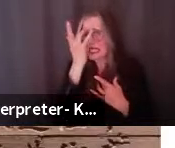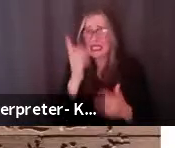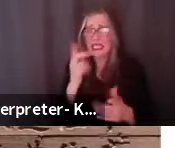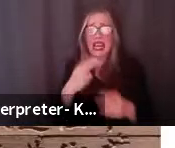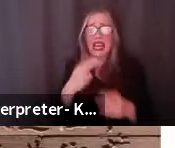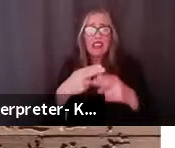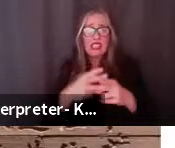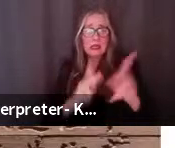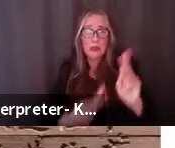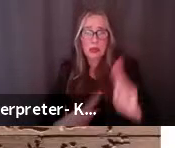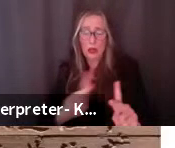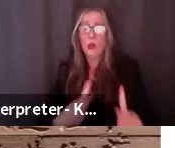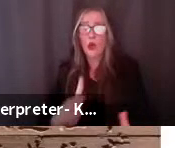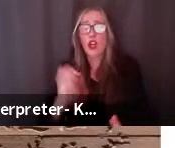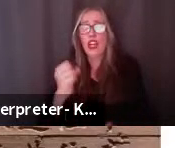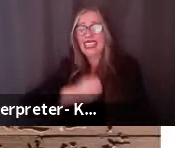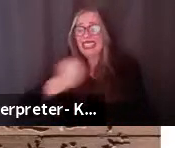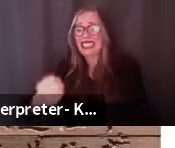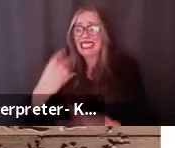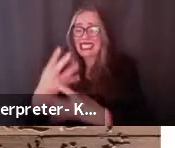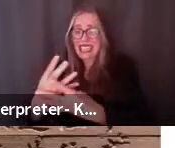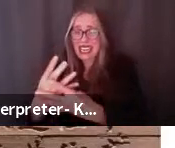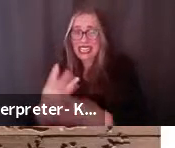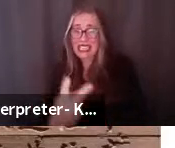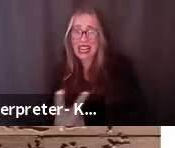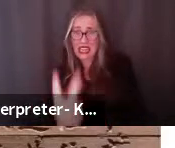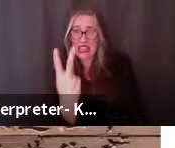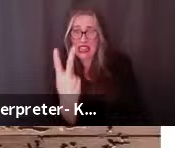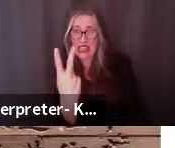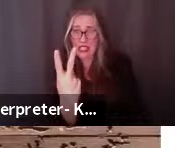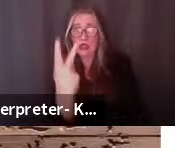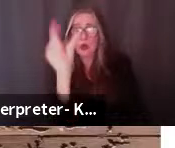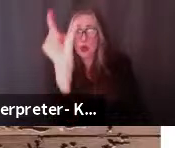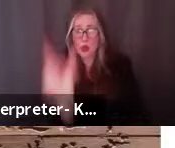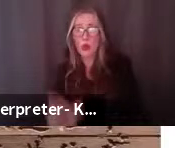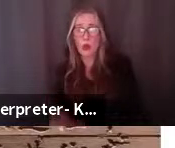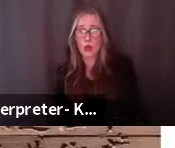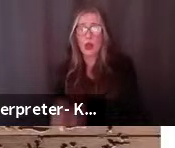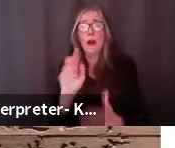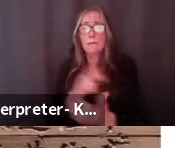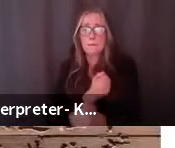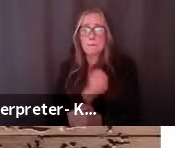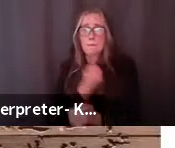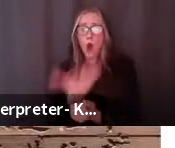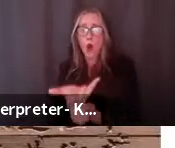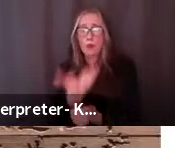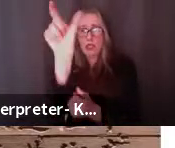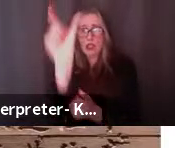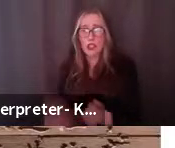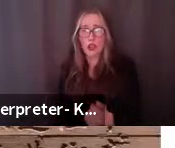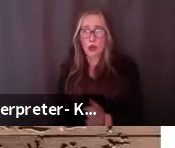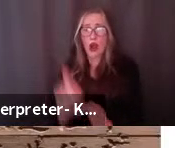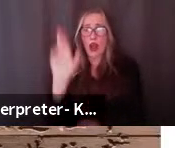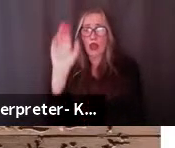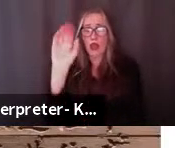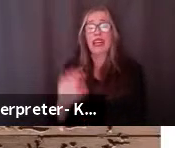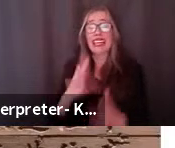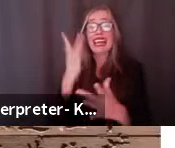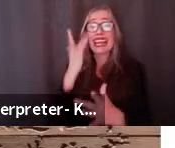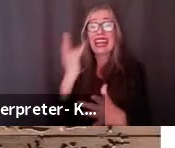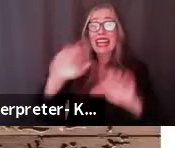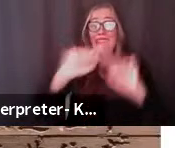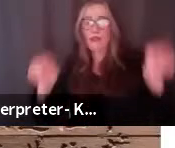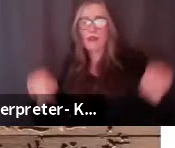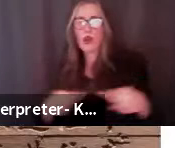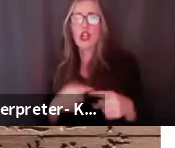immigrant detainees like these two poems shown on the right within california's borders officials blamed the